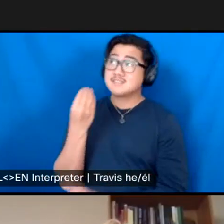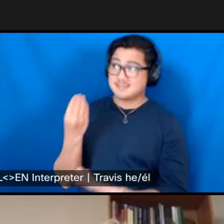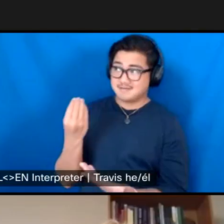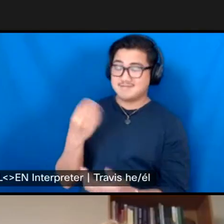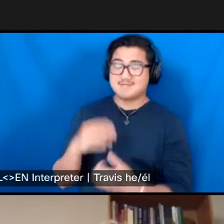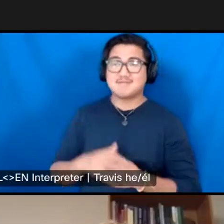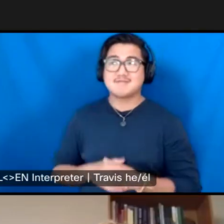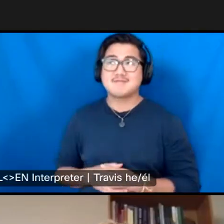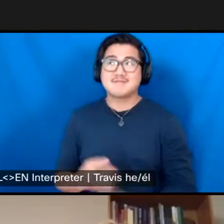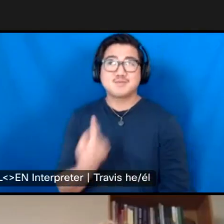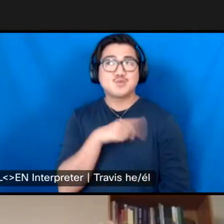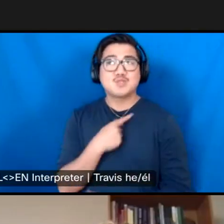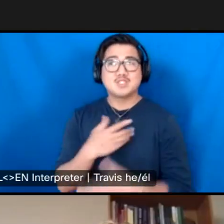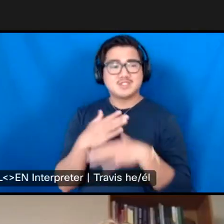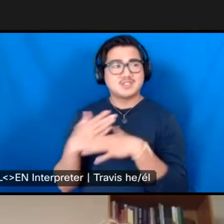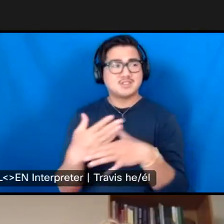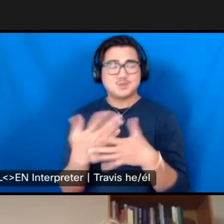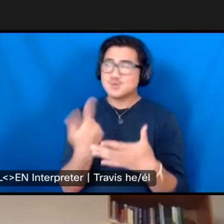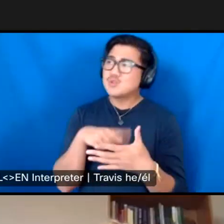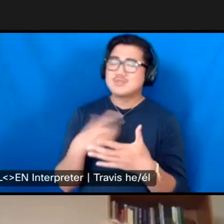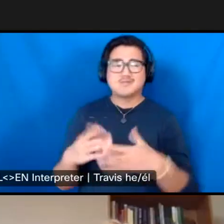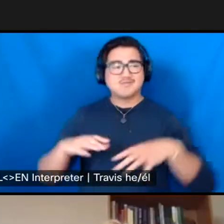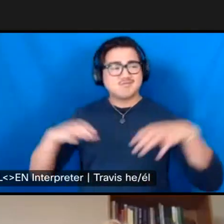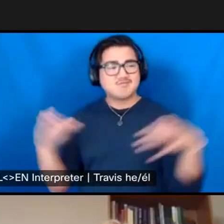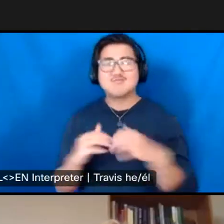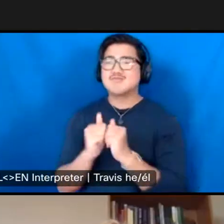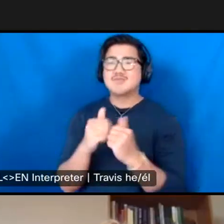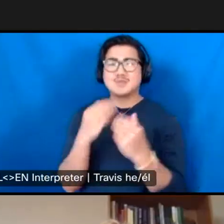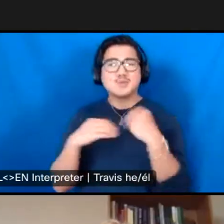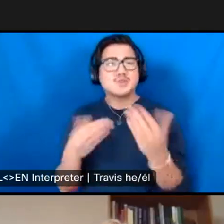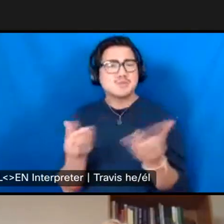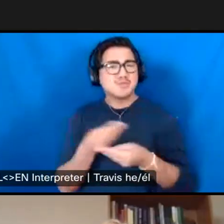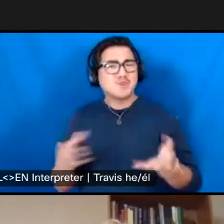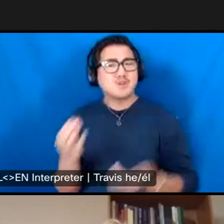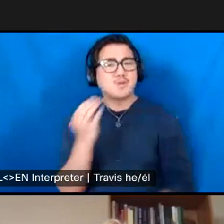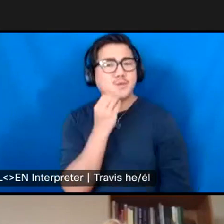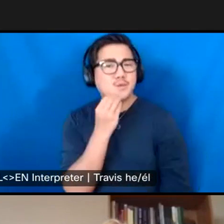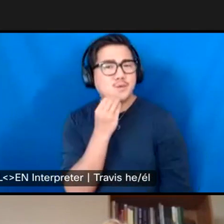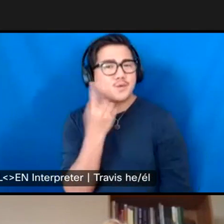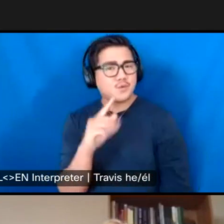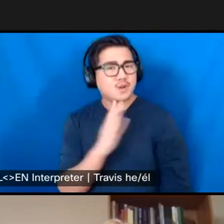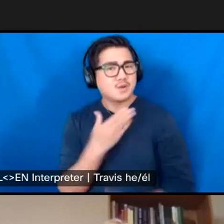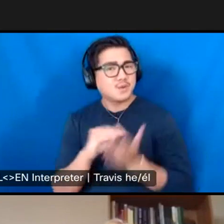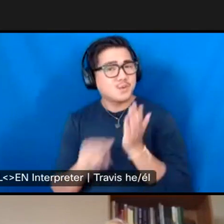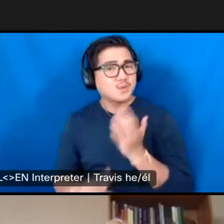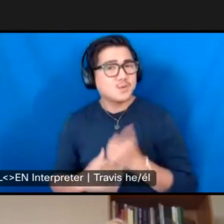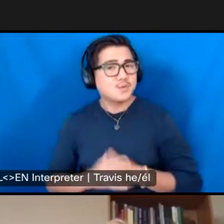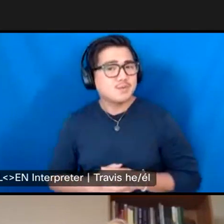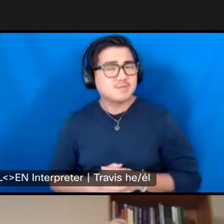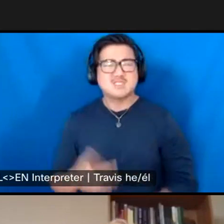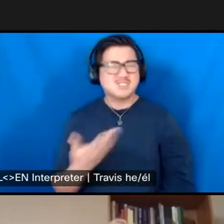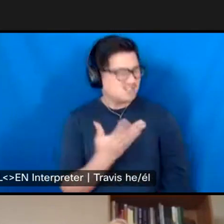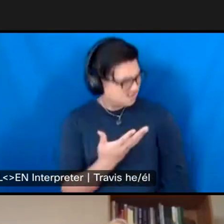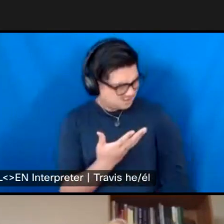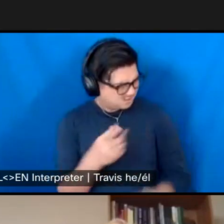and we share meals and we provide food for our students. And they said, but why do